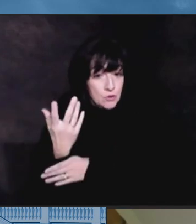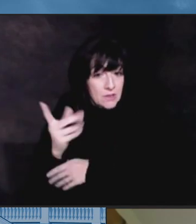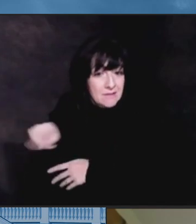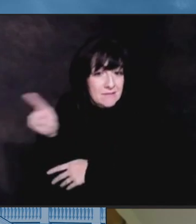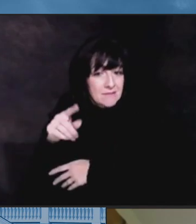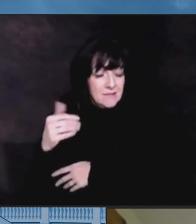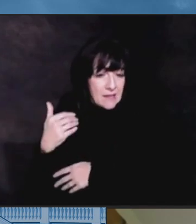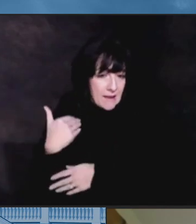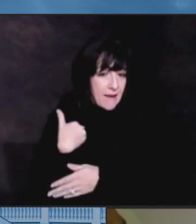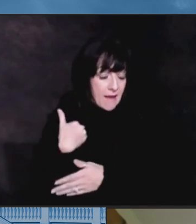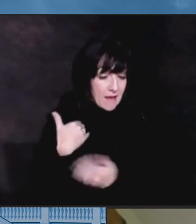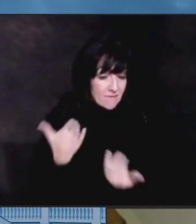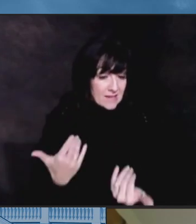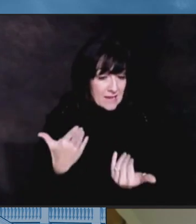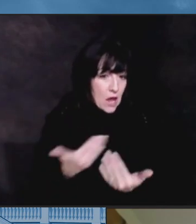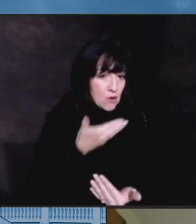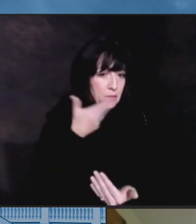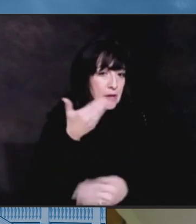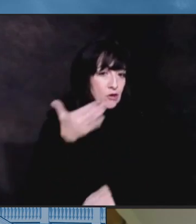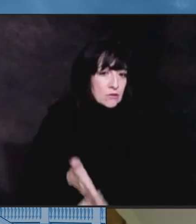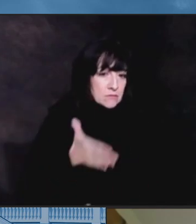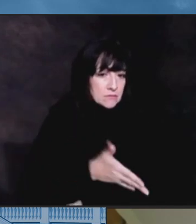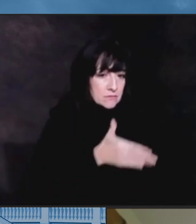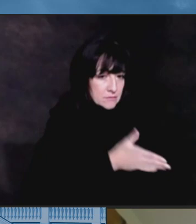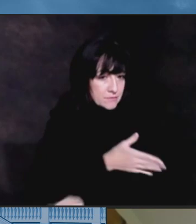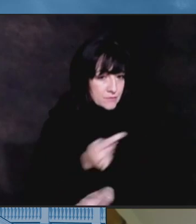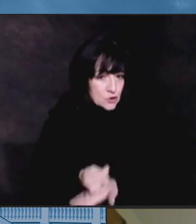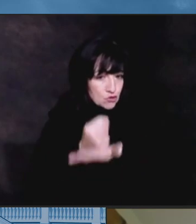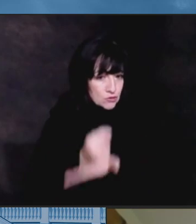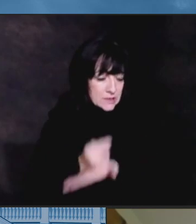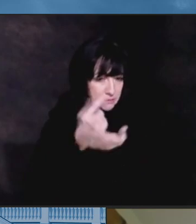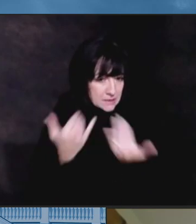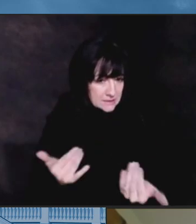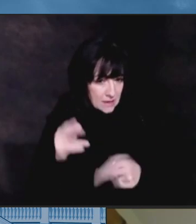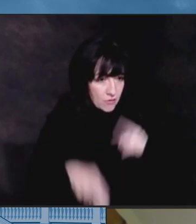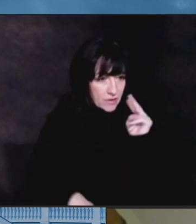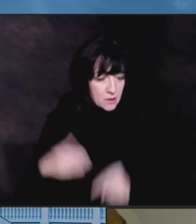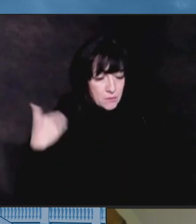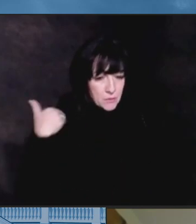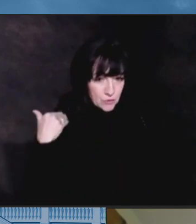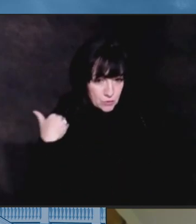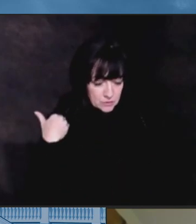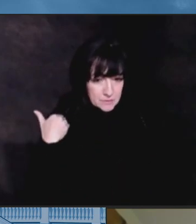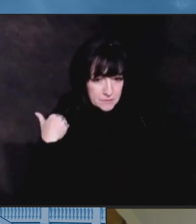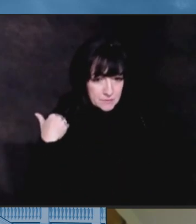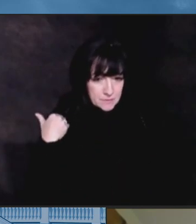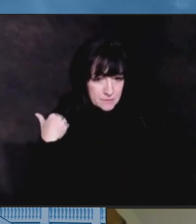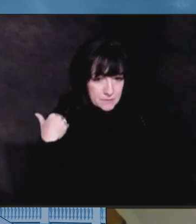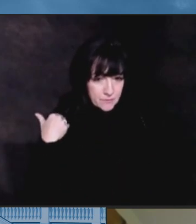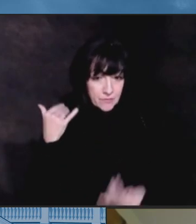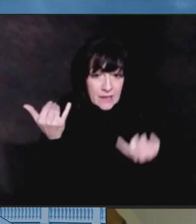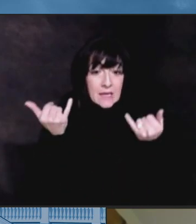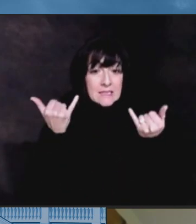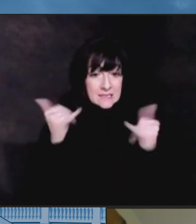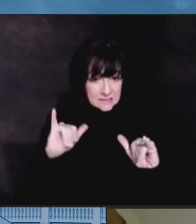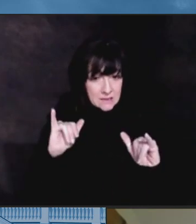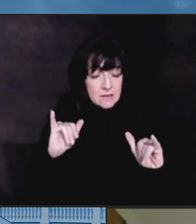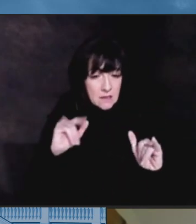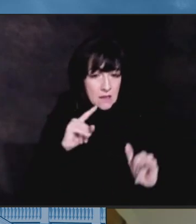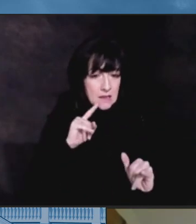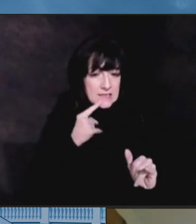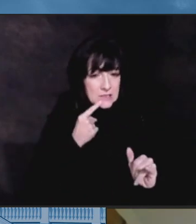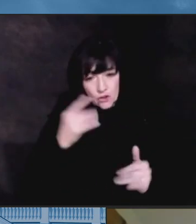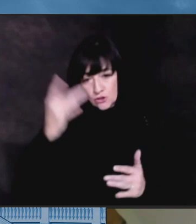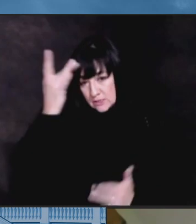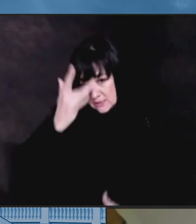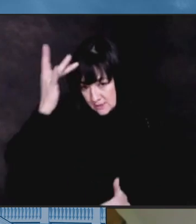might comment on that. And they're saying that still serious illness, but maybe not